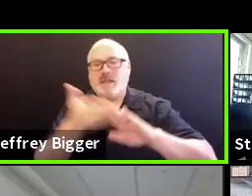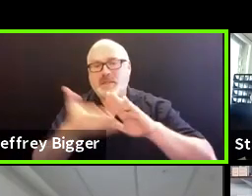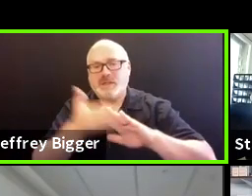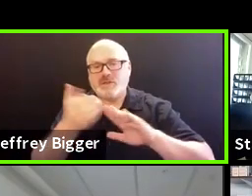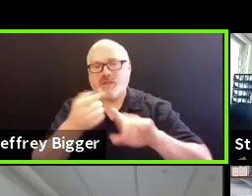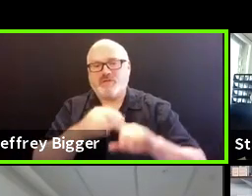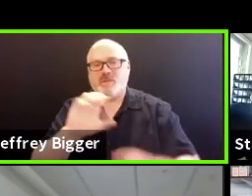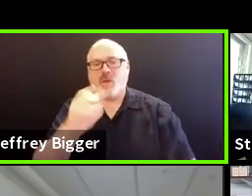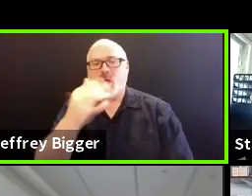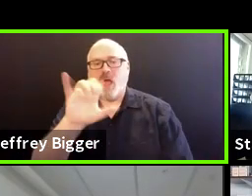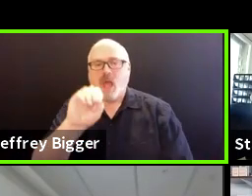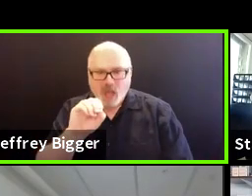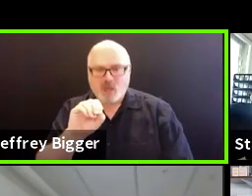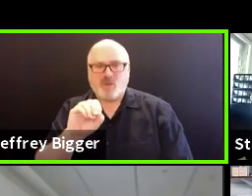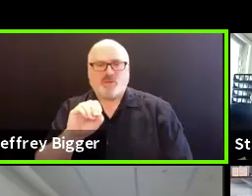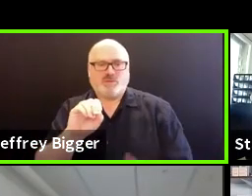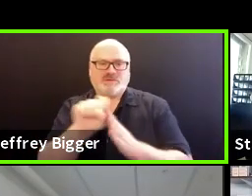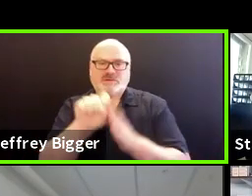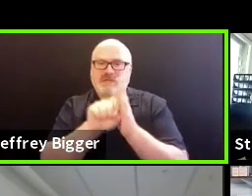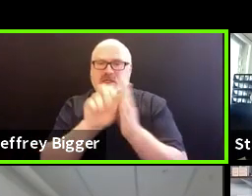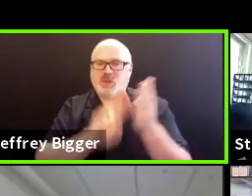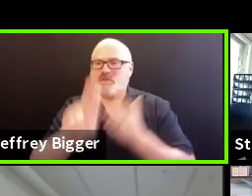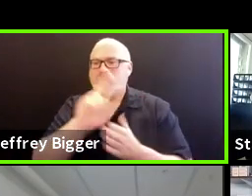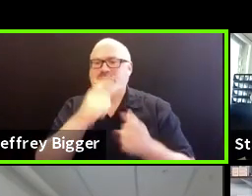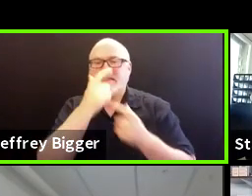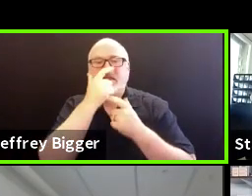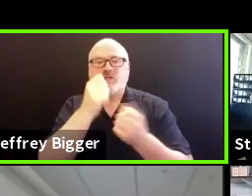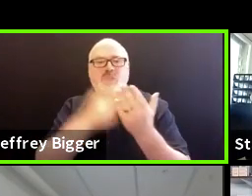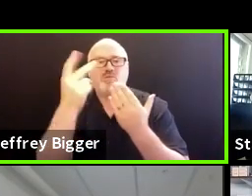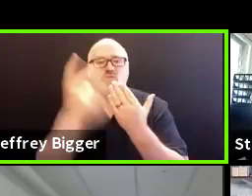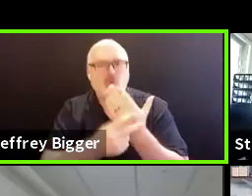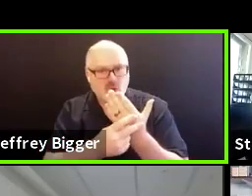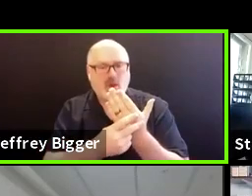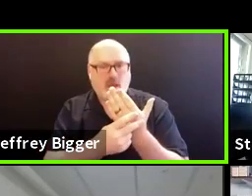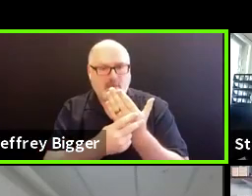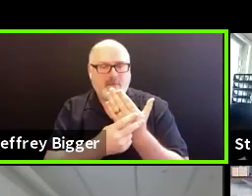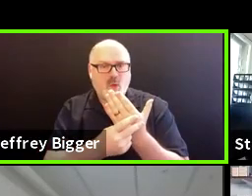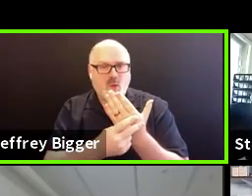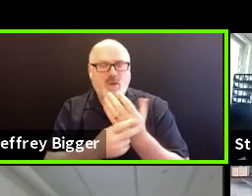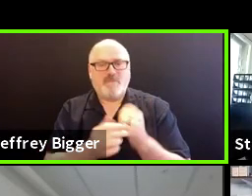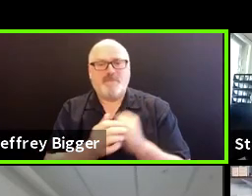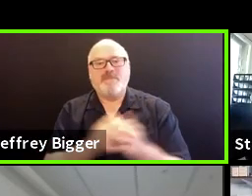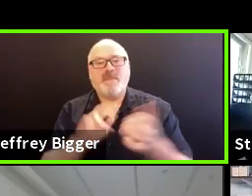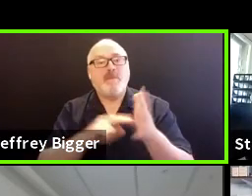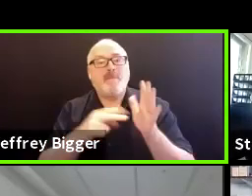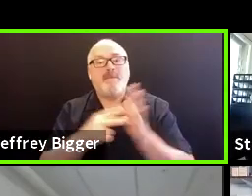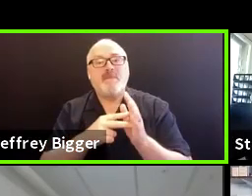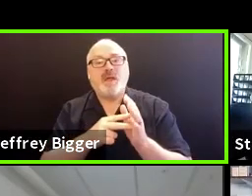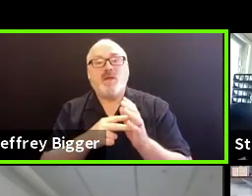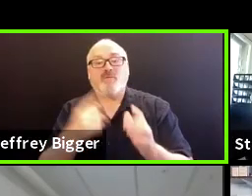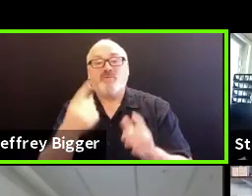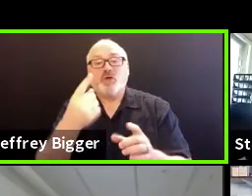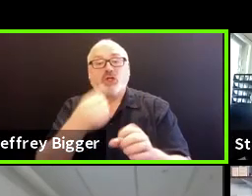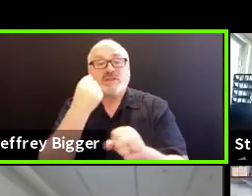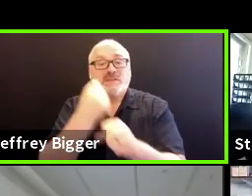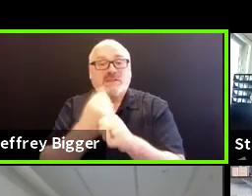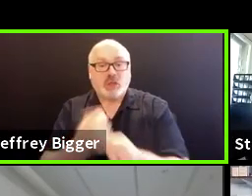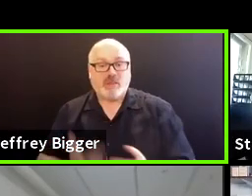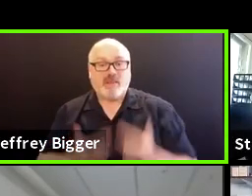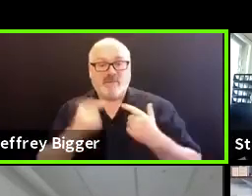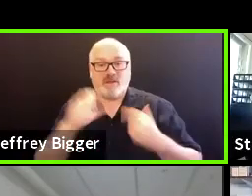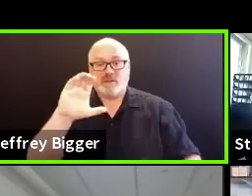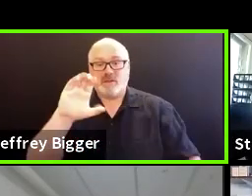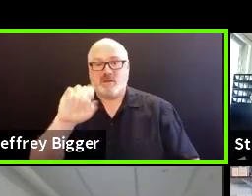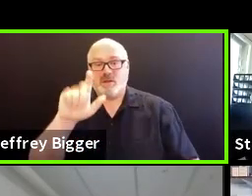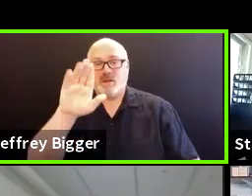accepted in an interesting program. It's the MPA DC track, which means that she will spend her first year in Columbus and